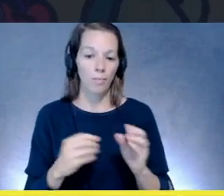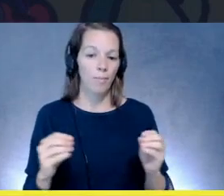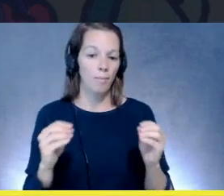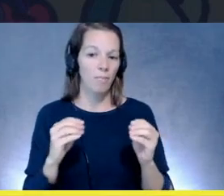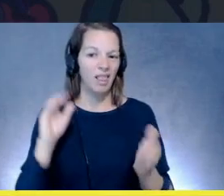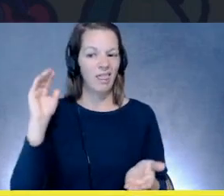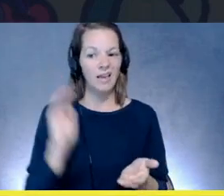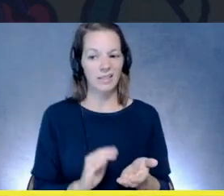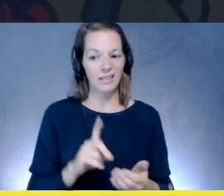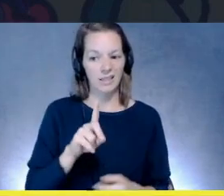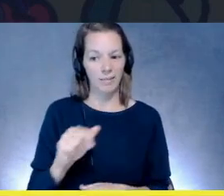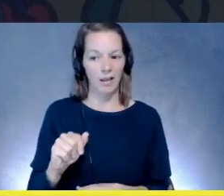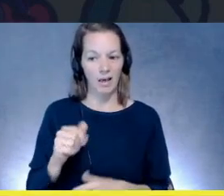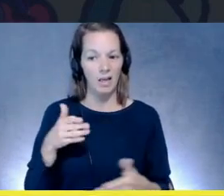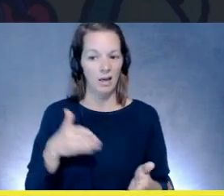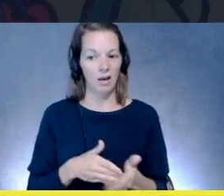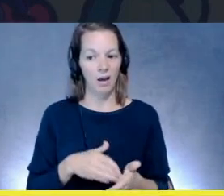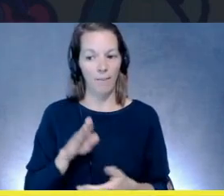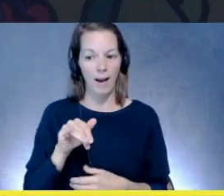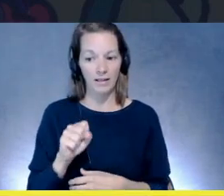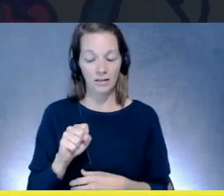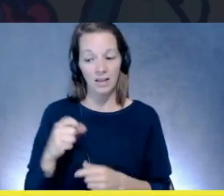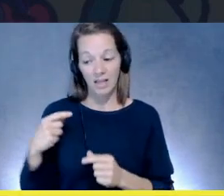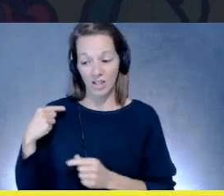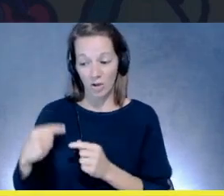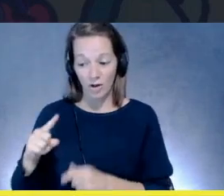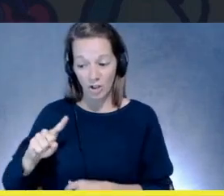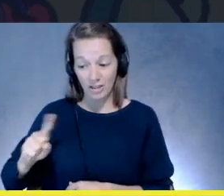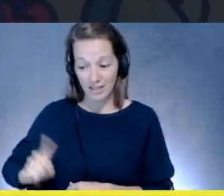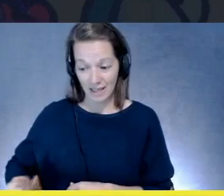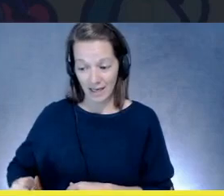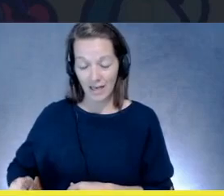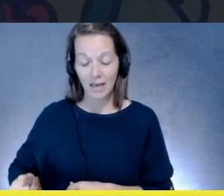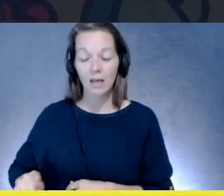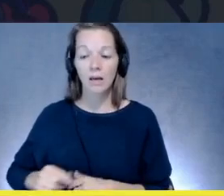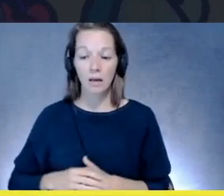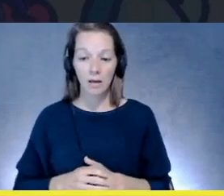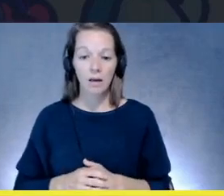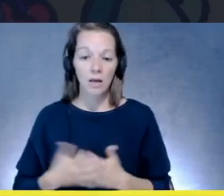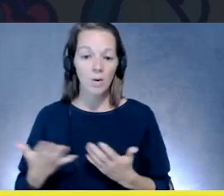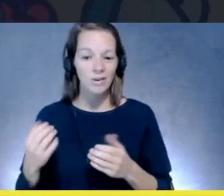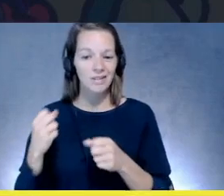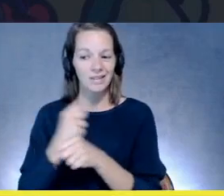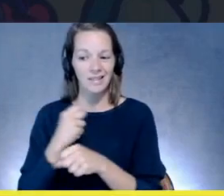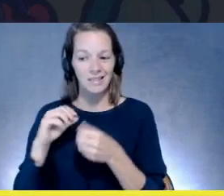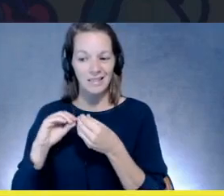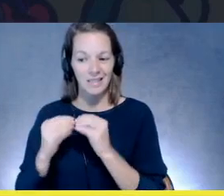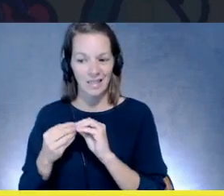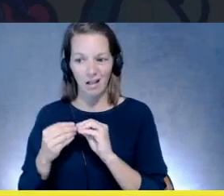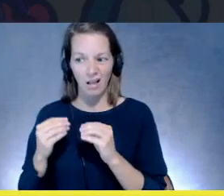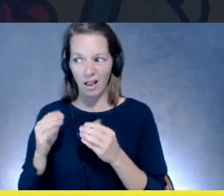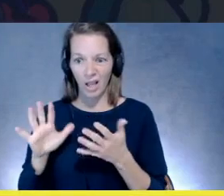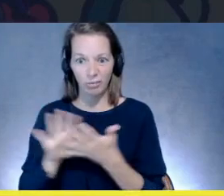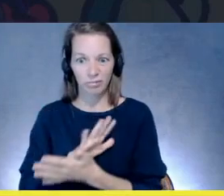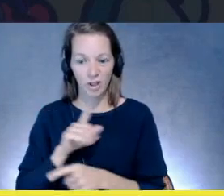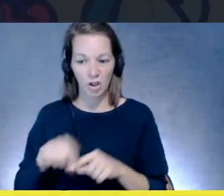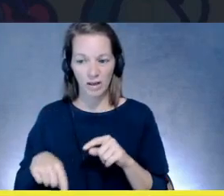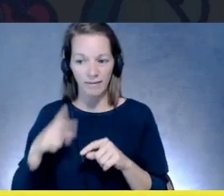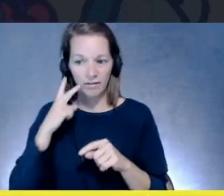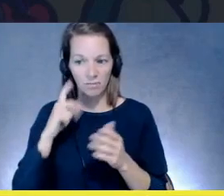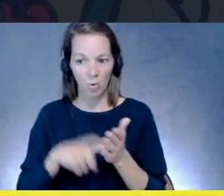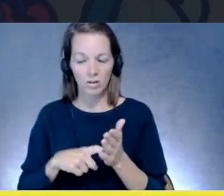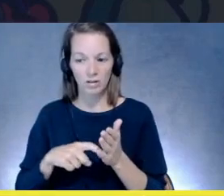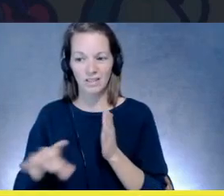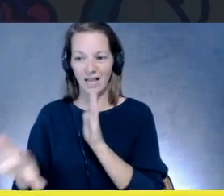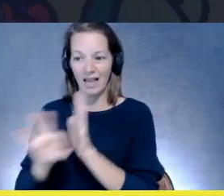disability bias. In fact, in Generation Z, it was statistically indistinguishable, the likelihood of selecting a person with